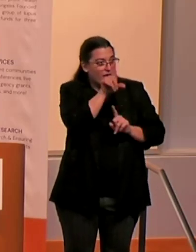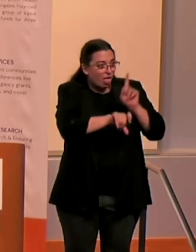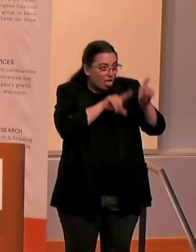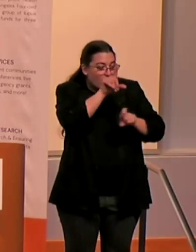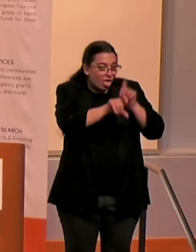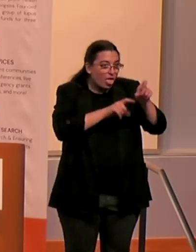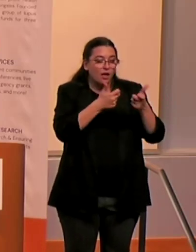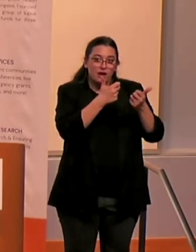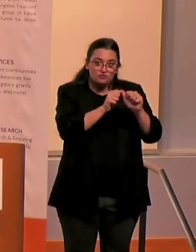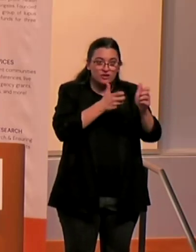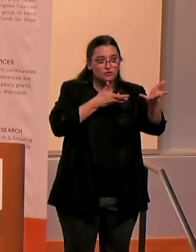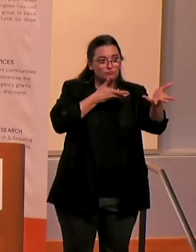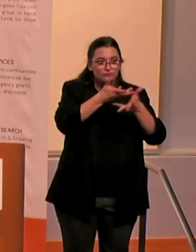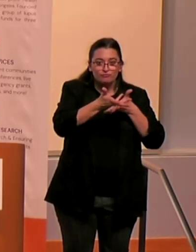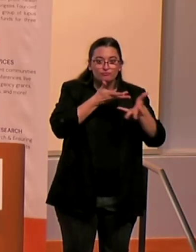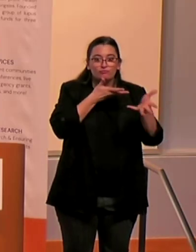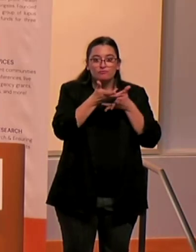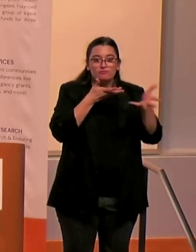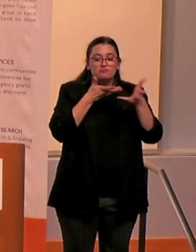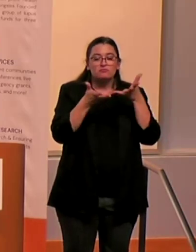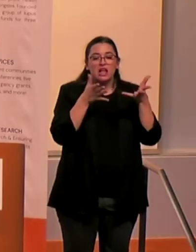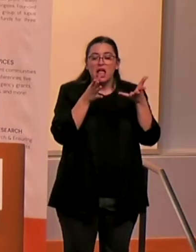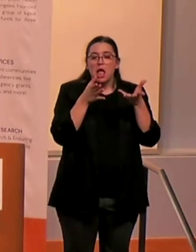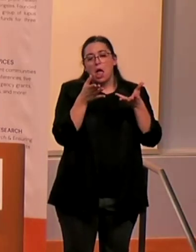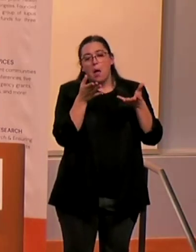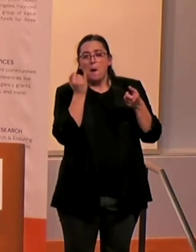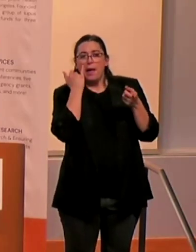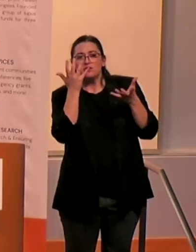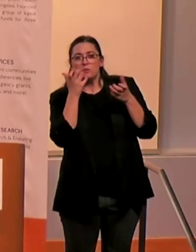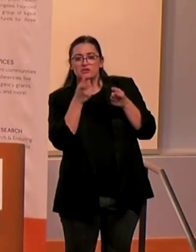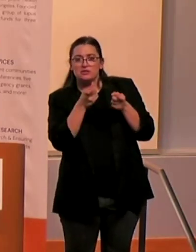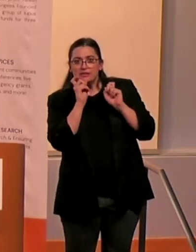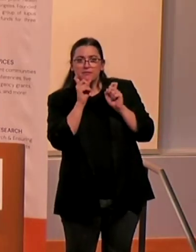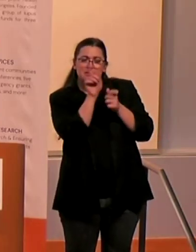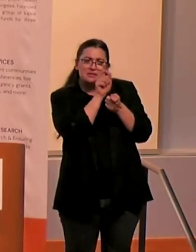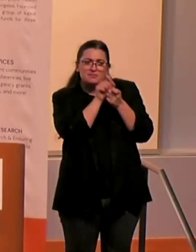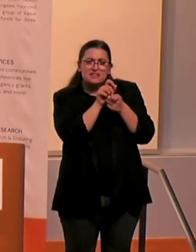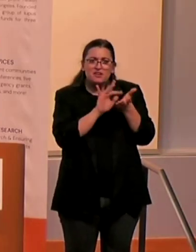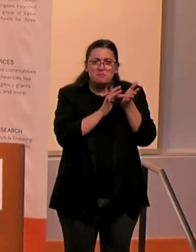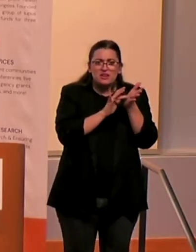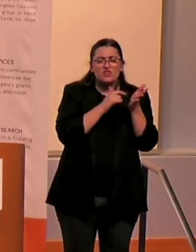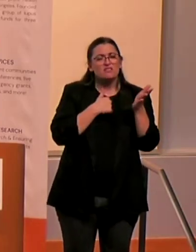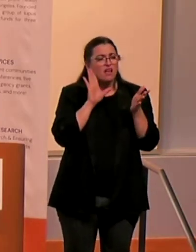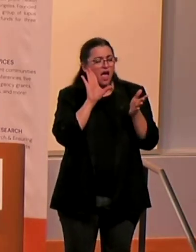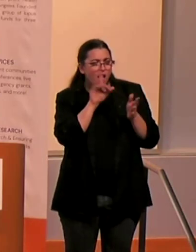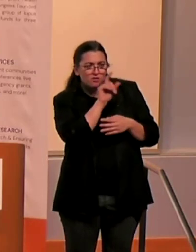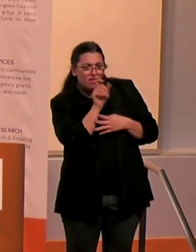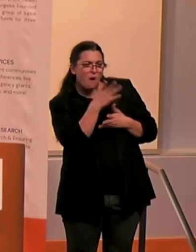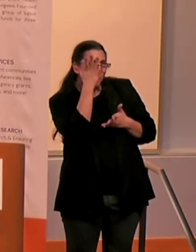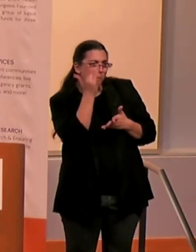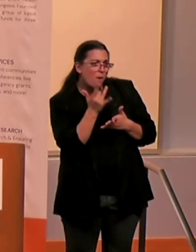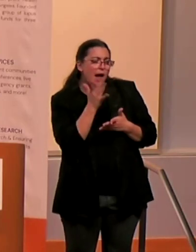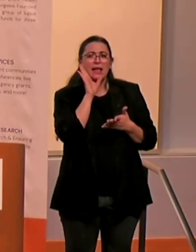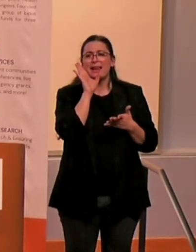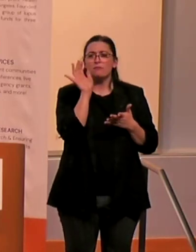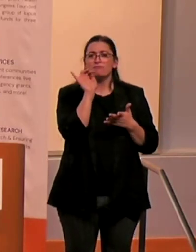questions, and I try to, if she's going to put me on certain things, like why, like what are our options here? And it's like a tag teaming. And I